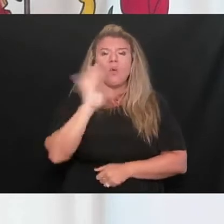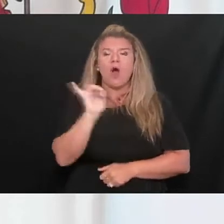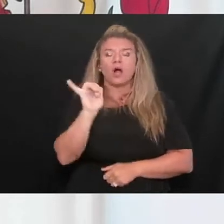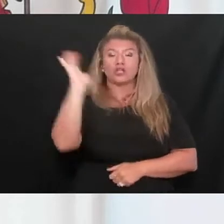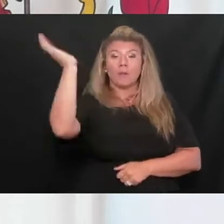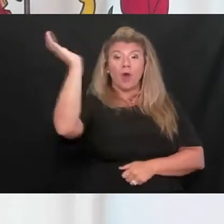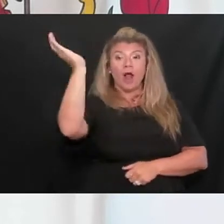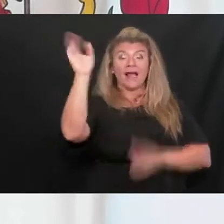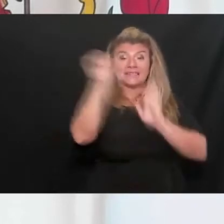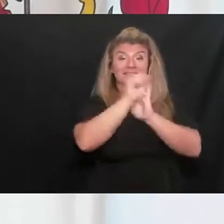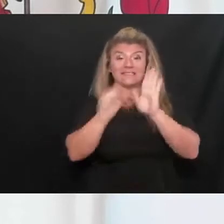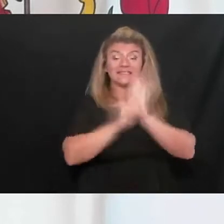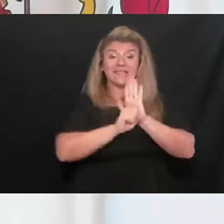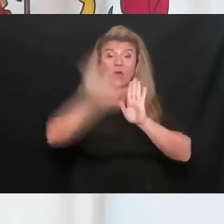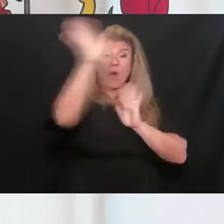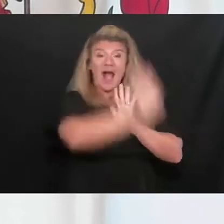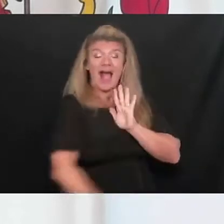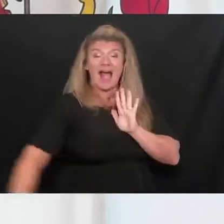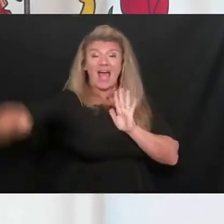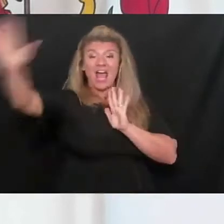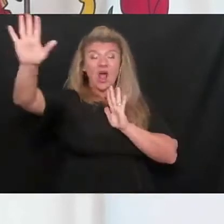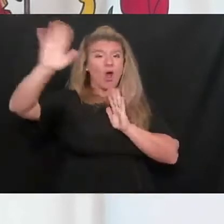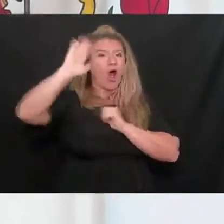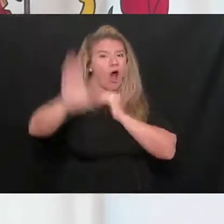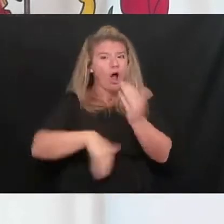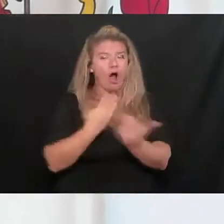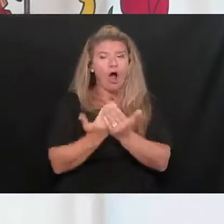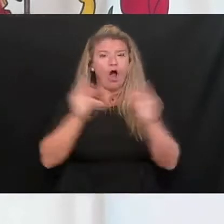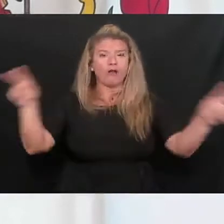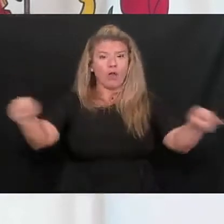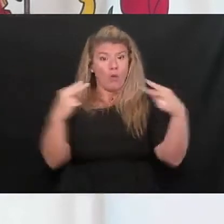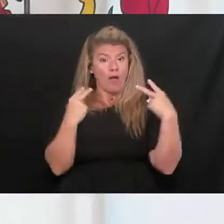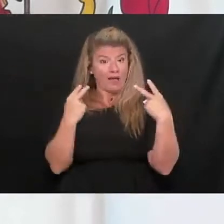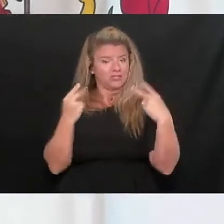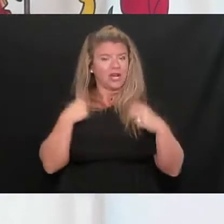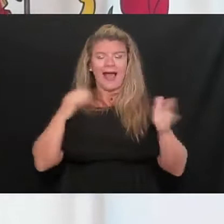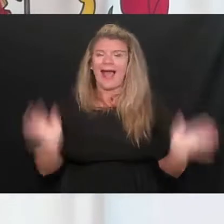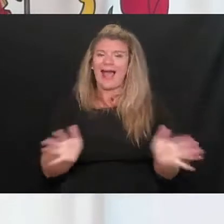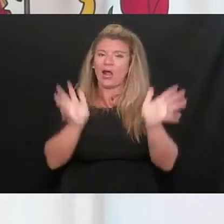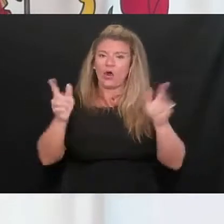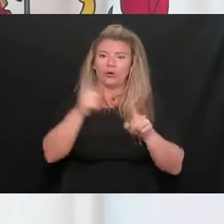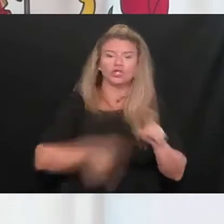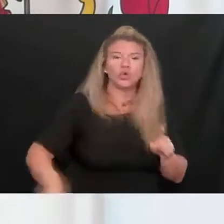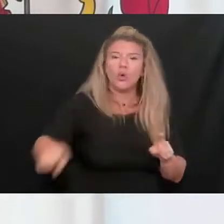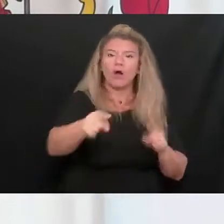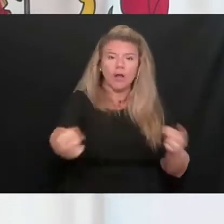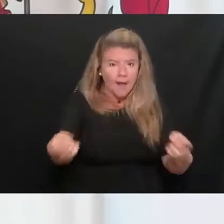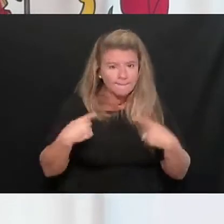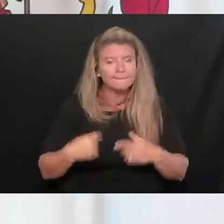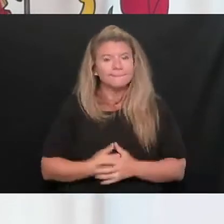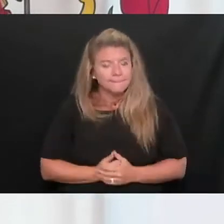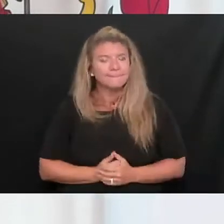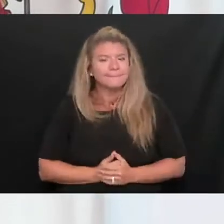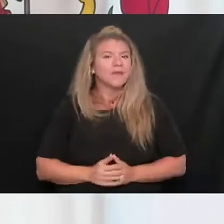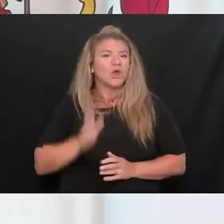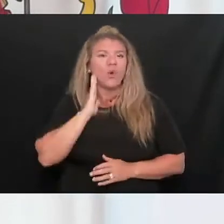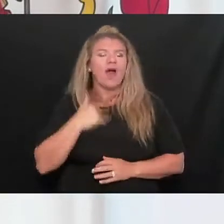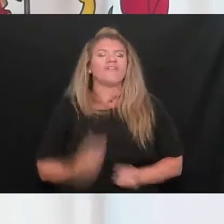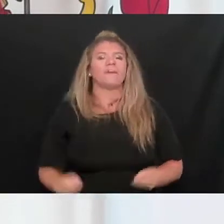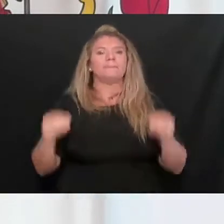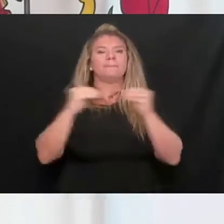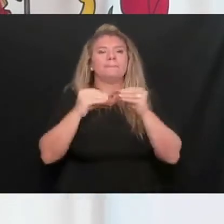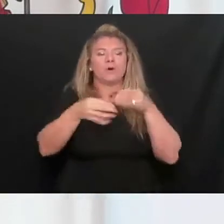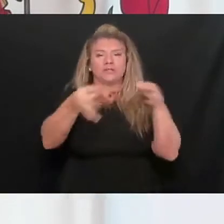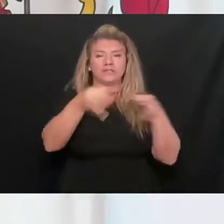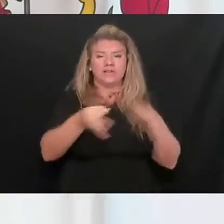it statewide where everyone can watch, and I encourage everybody to come out, and you'll have more details